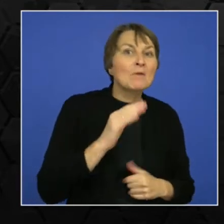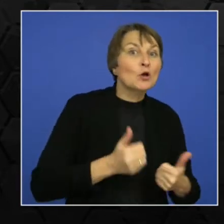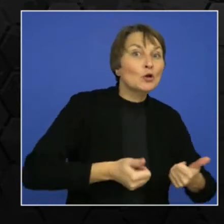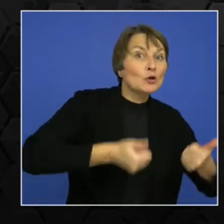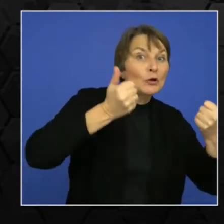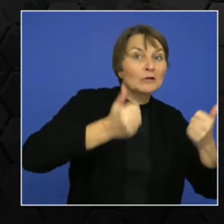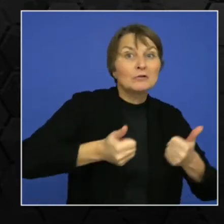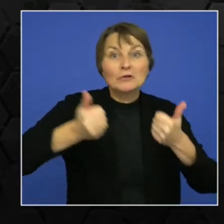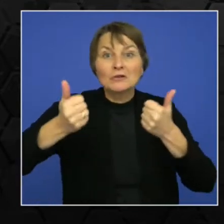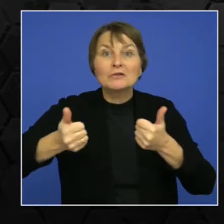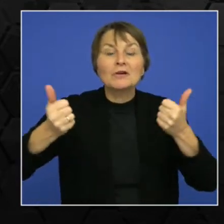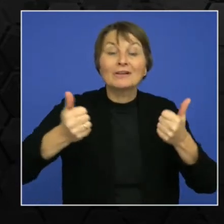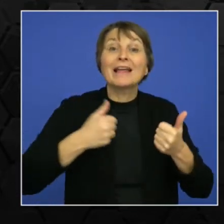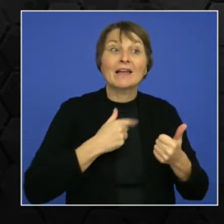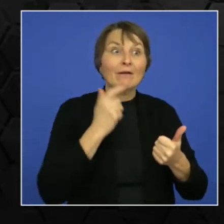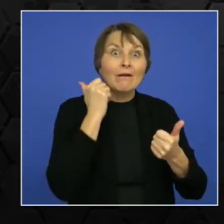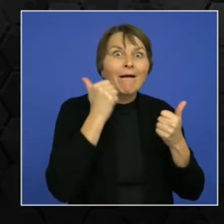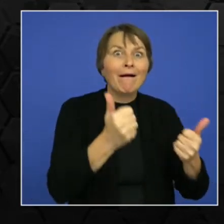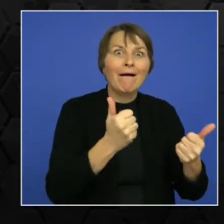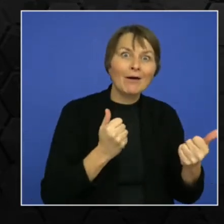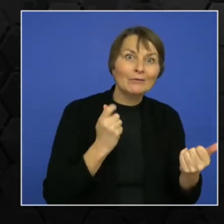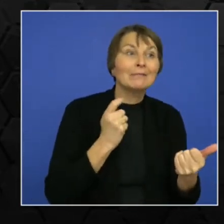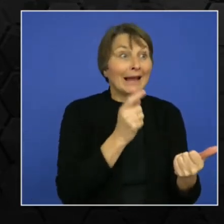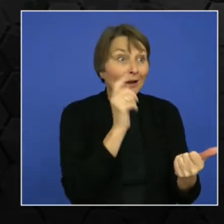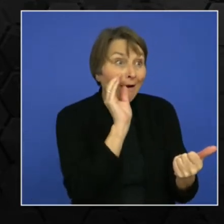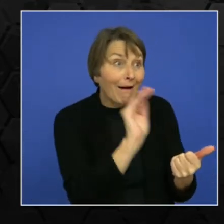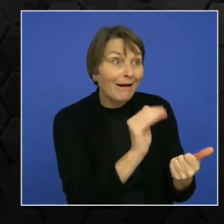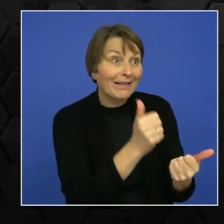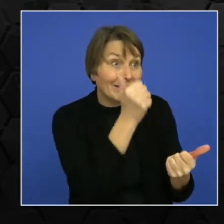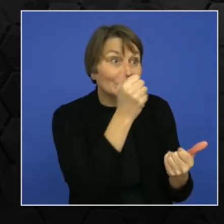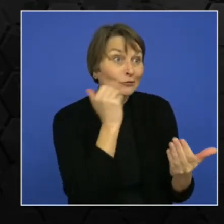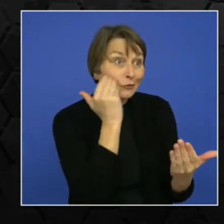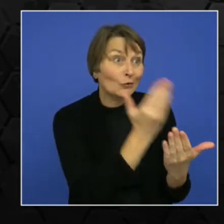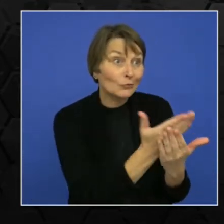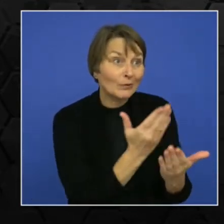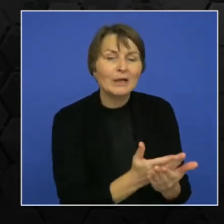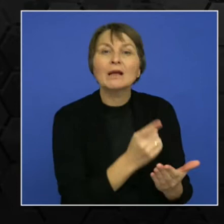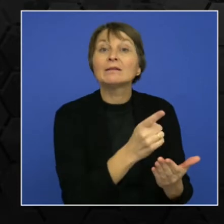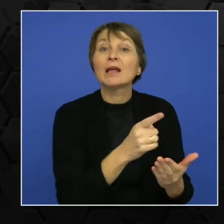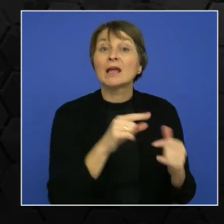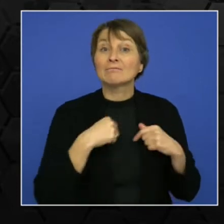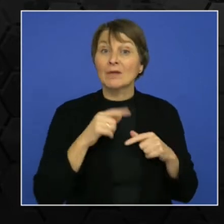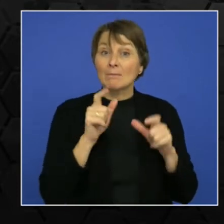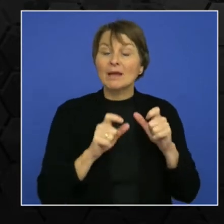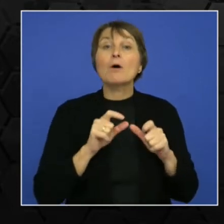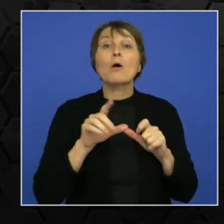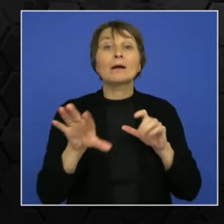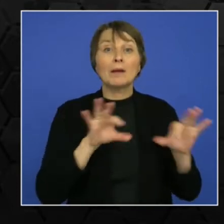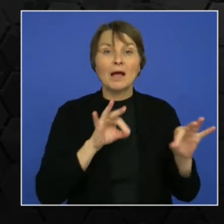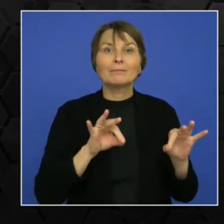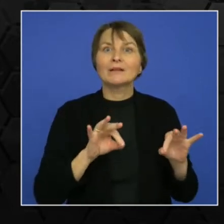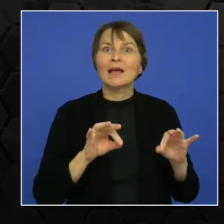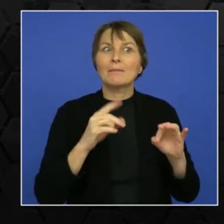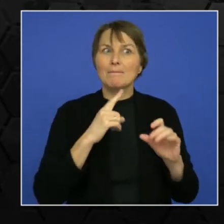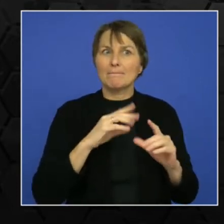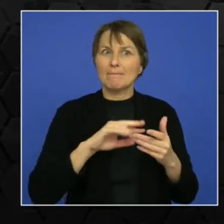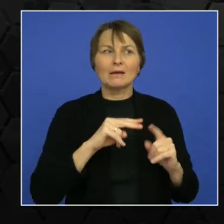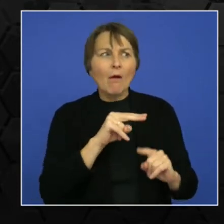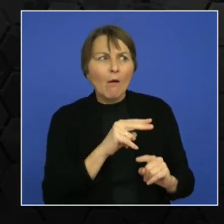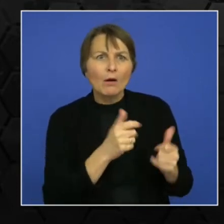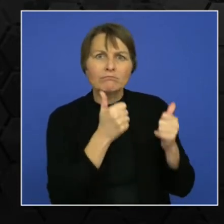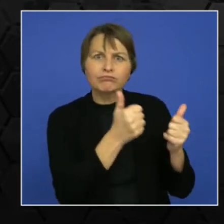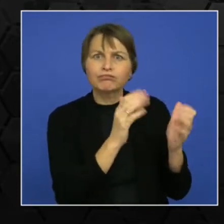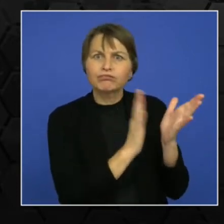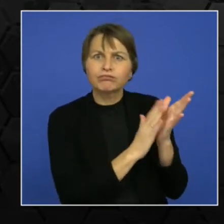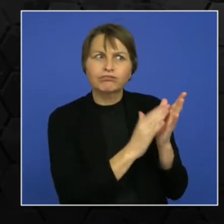revenue, and also they can certainly go into debt also. So there are many things to assume before building a